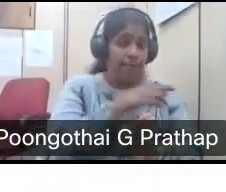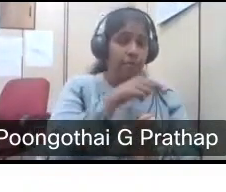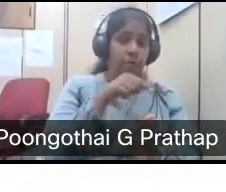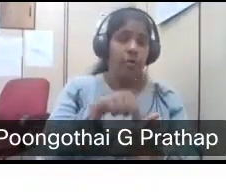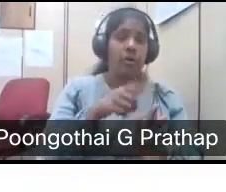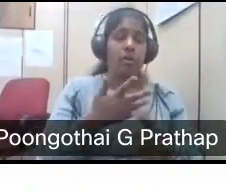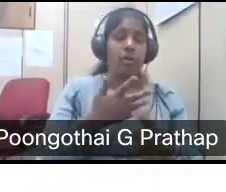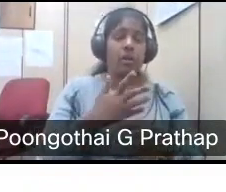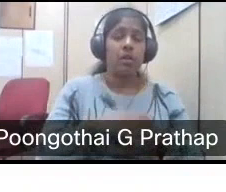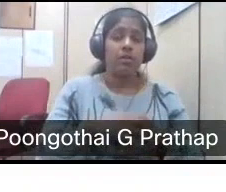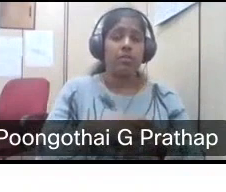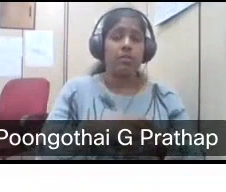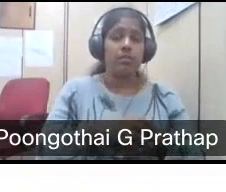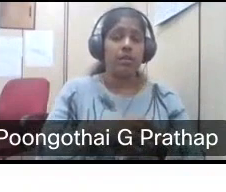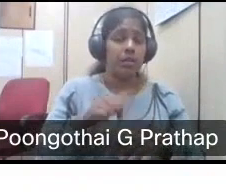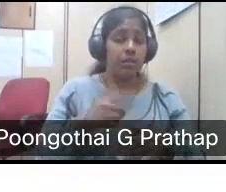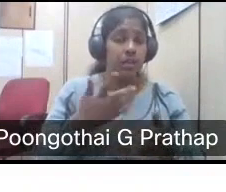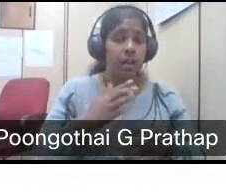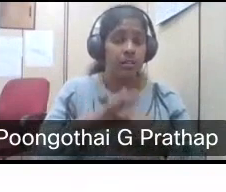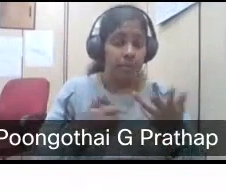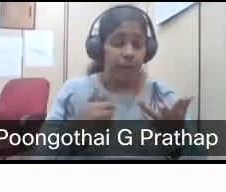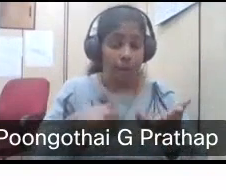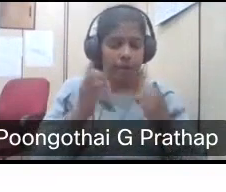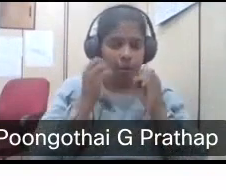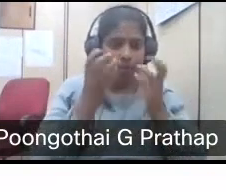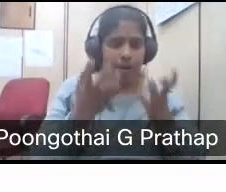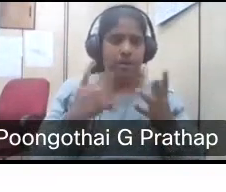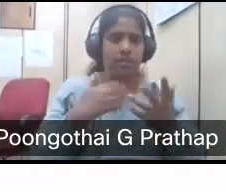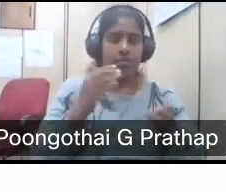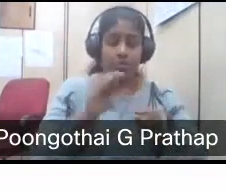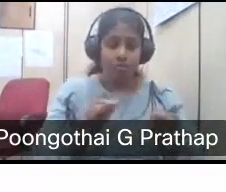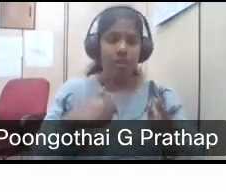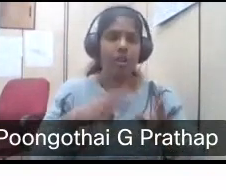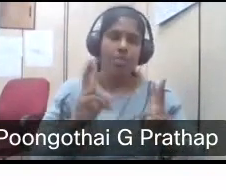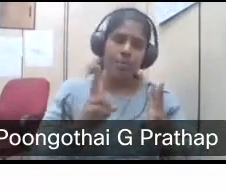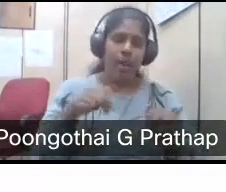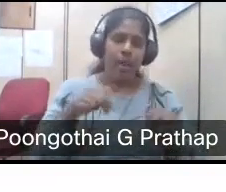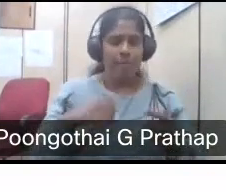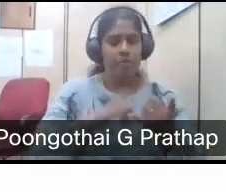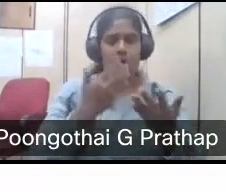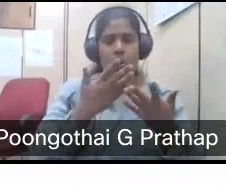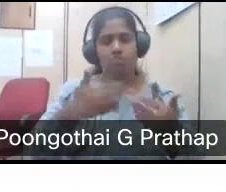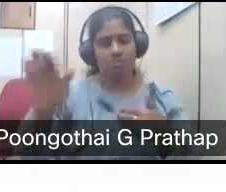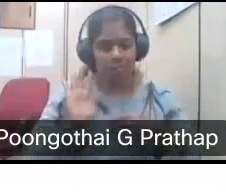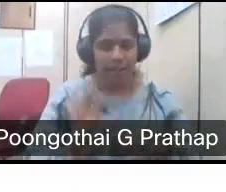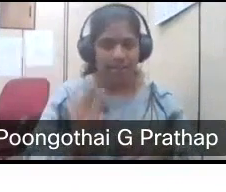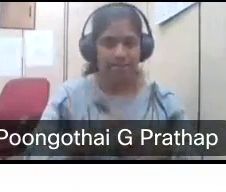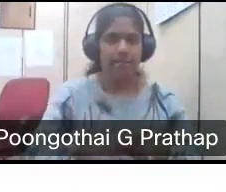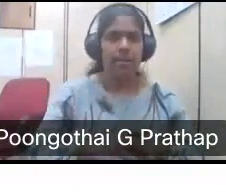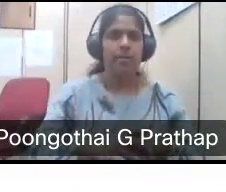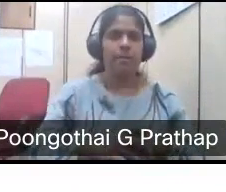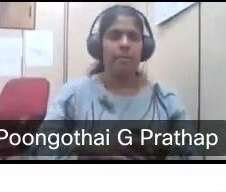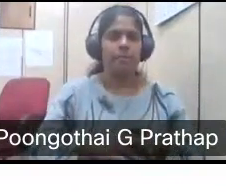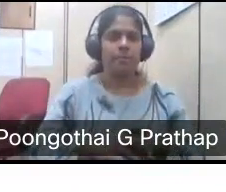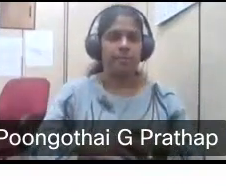great wonder because child was normal and might have gone to school and have learned the study.